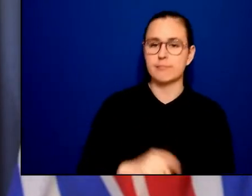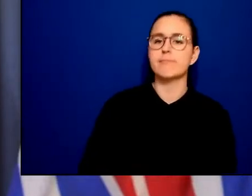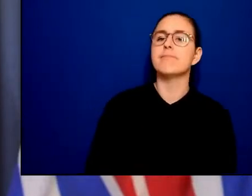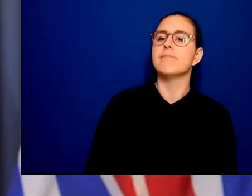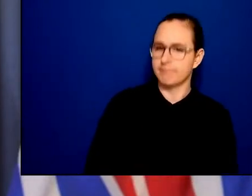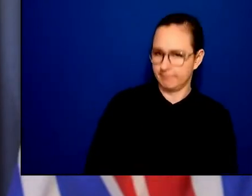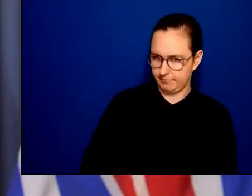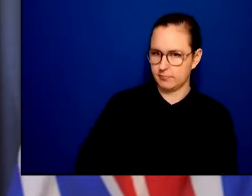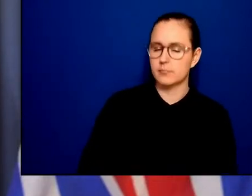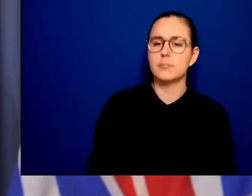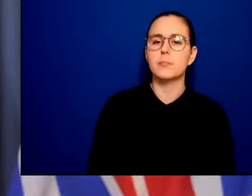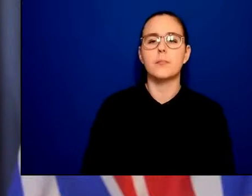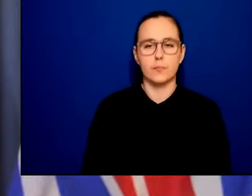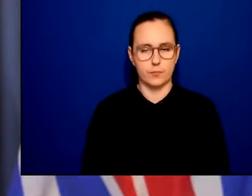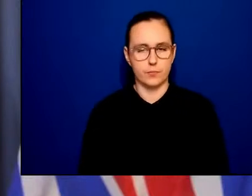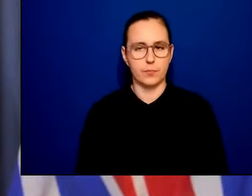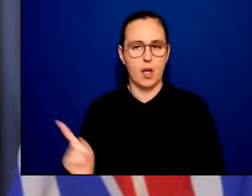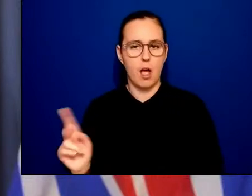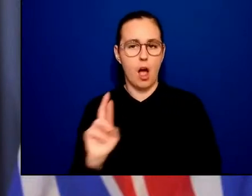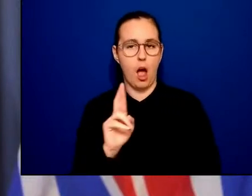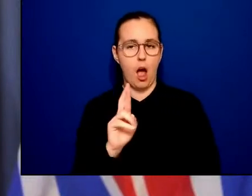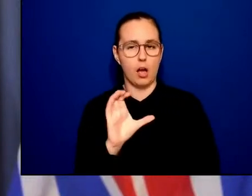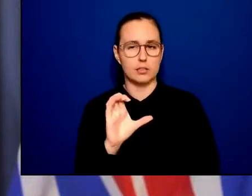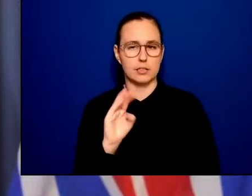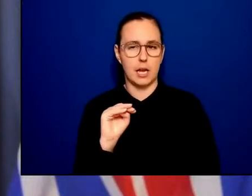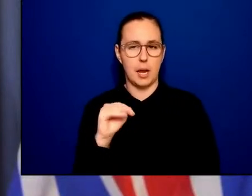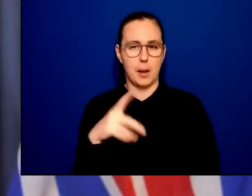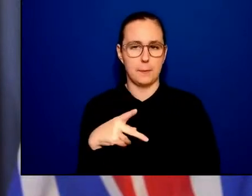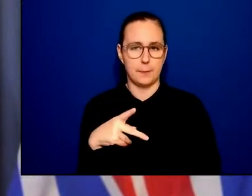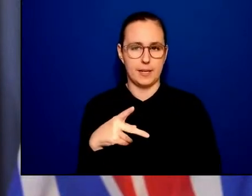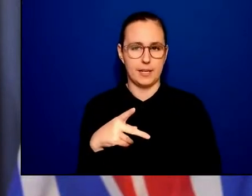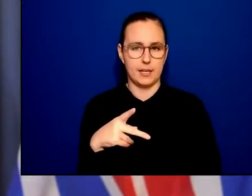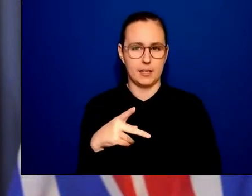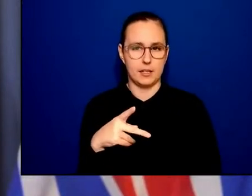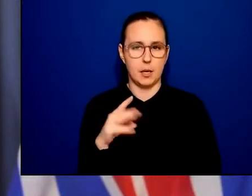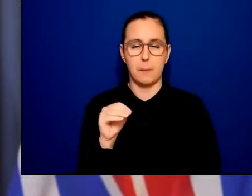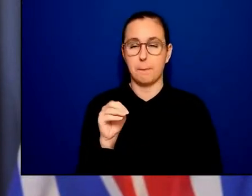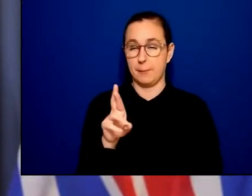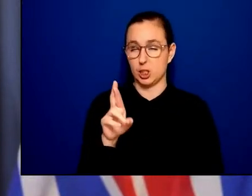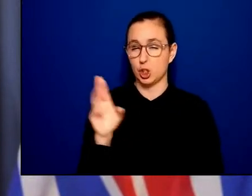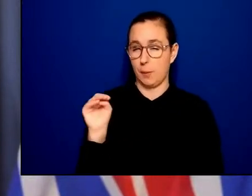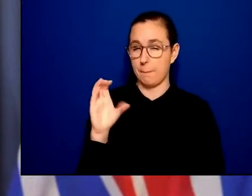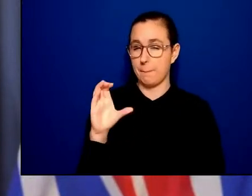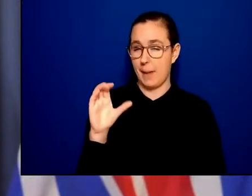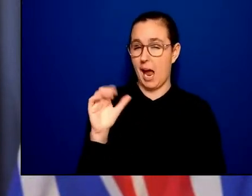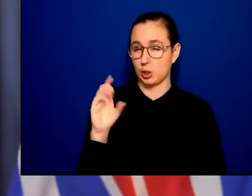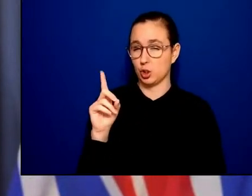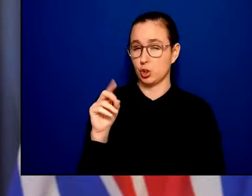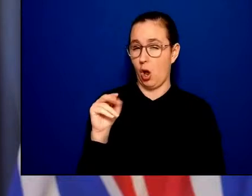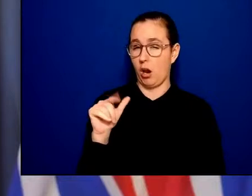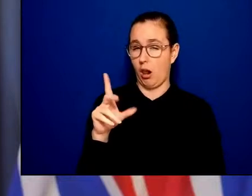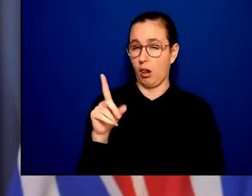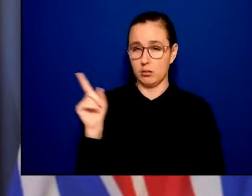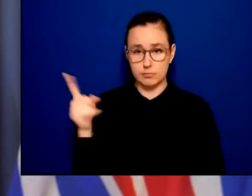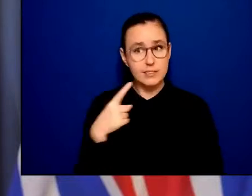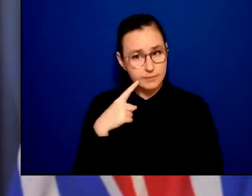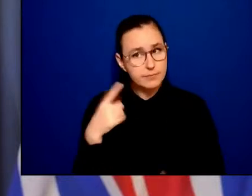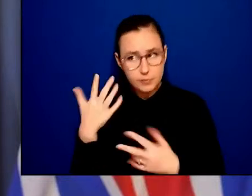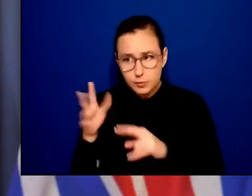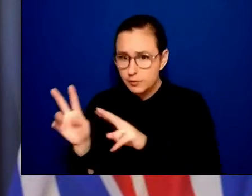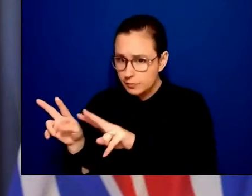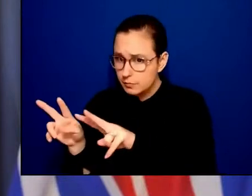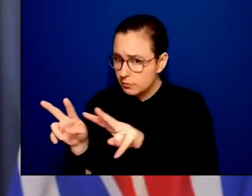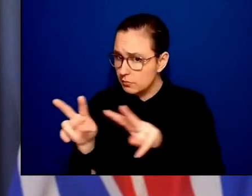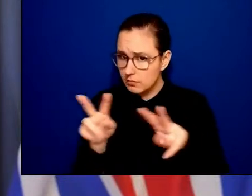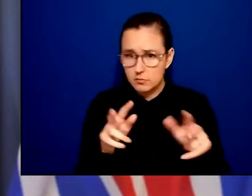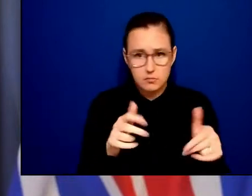Mr. McDonald has already indicated, the RCMP are on patrol. They are in the communities that they are protecting. And so they are very much